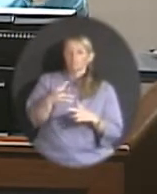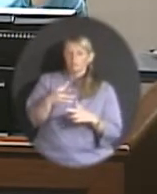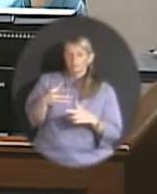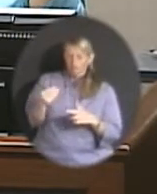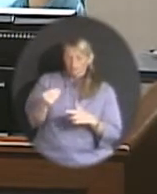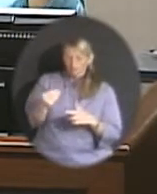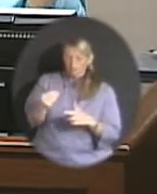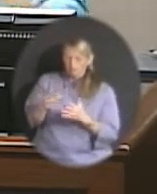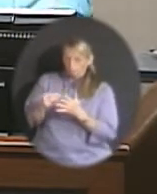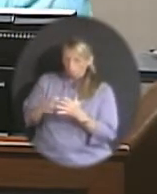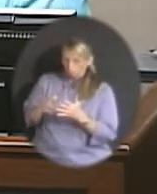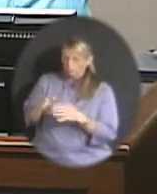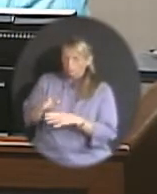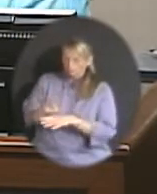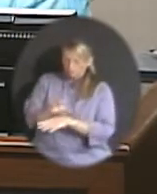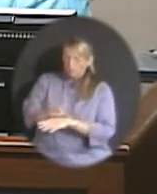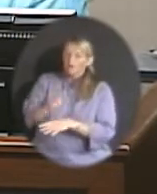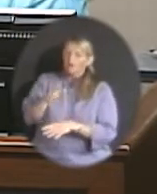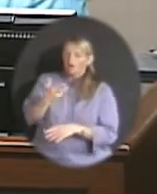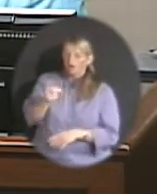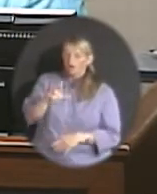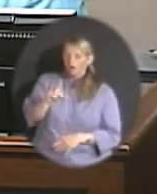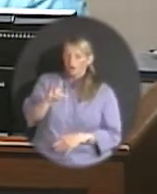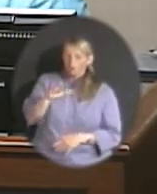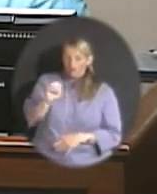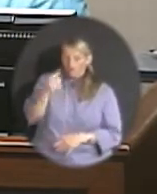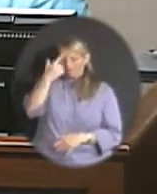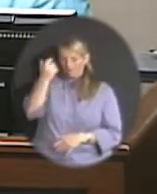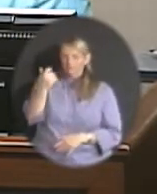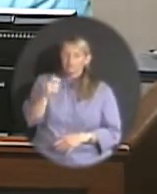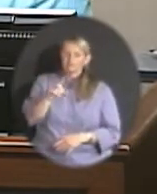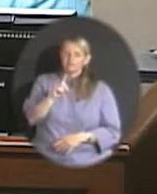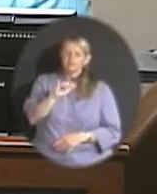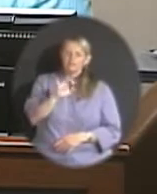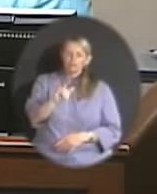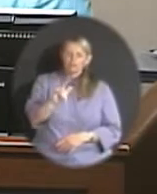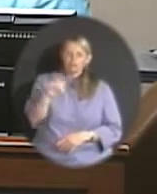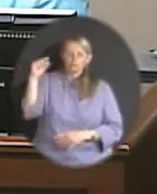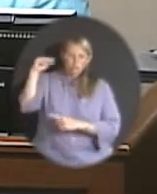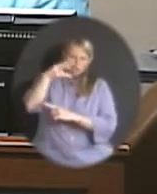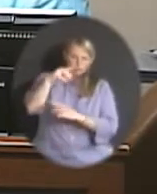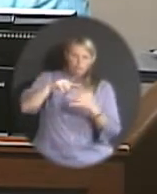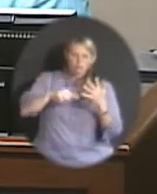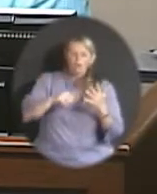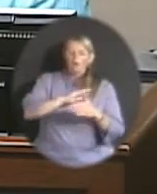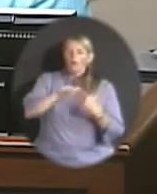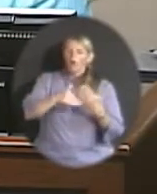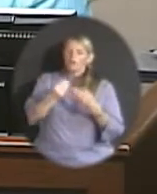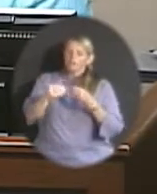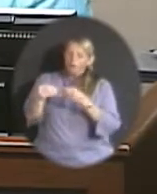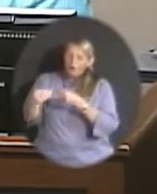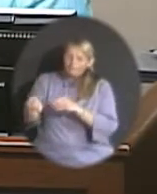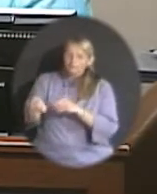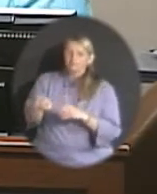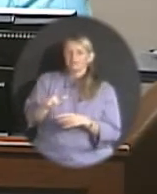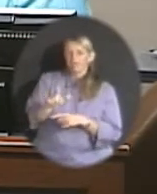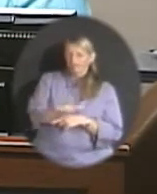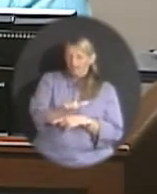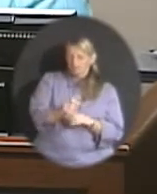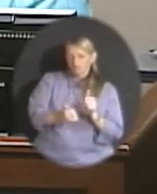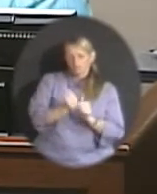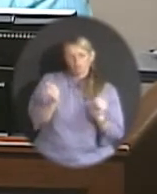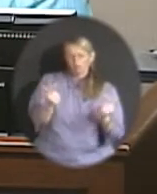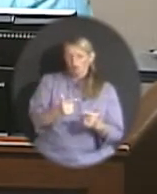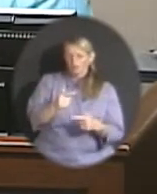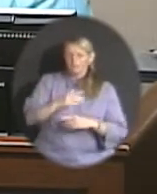digital projection equipment. All of the computers that are in the offices, most of the library media centers, those are all desktop